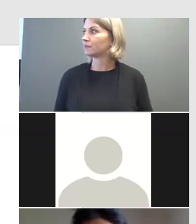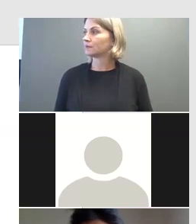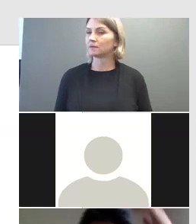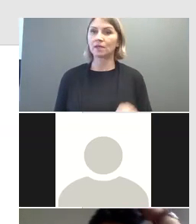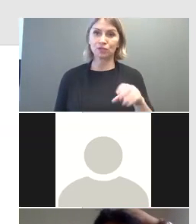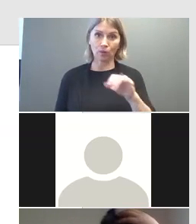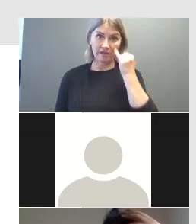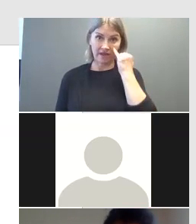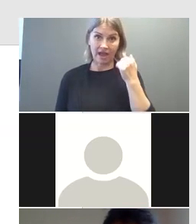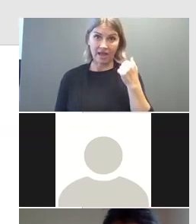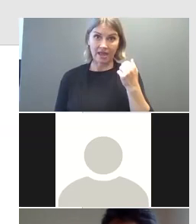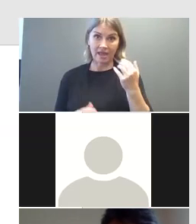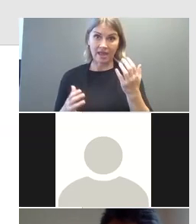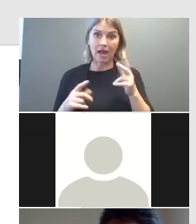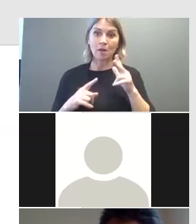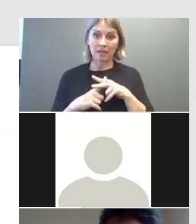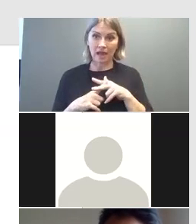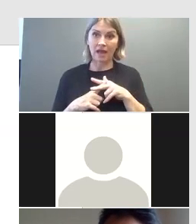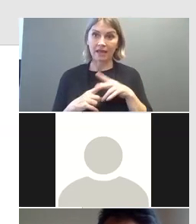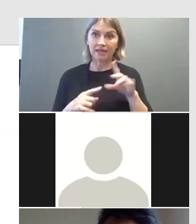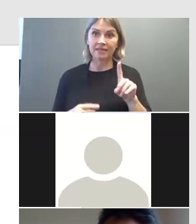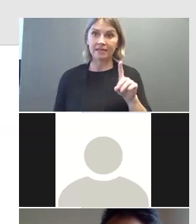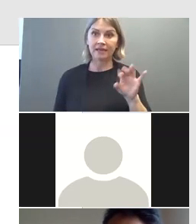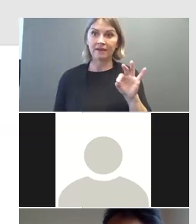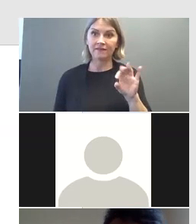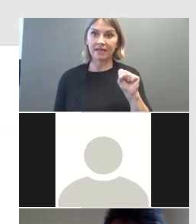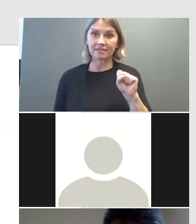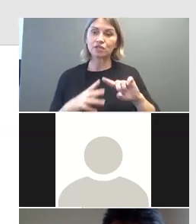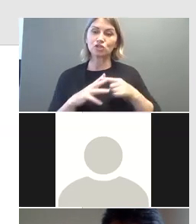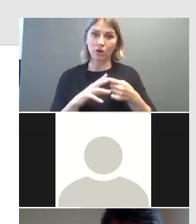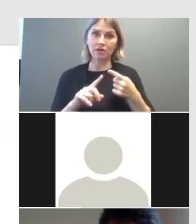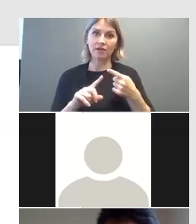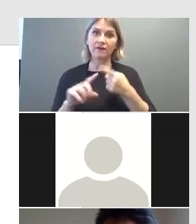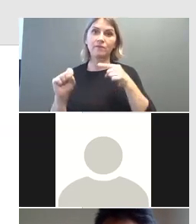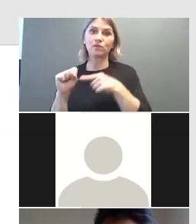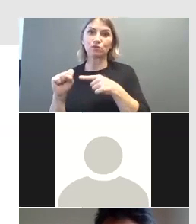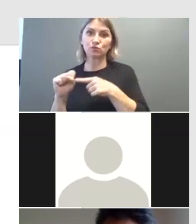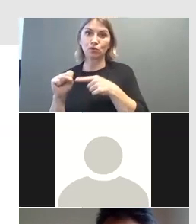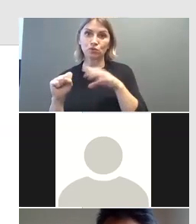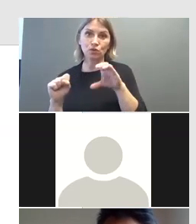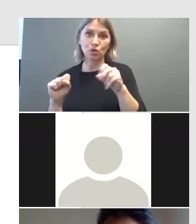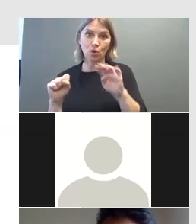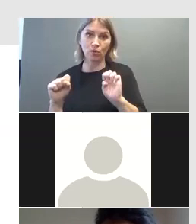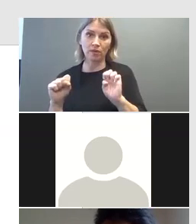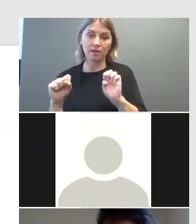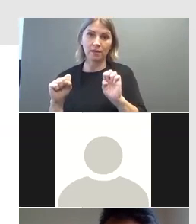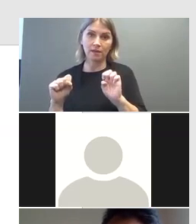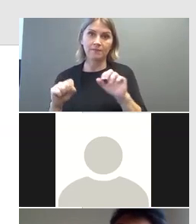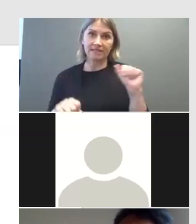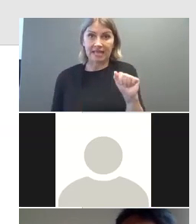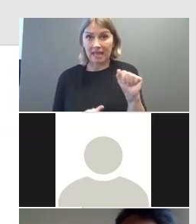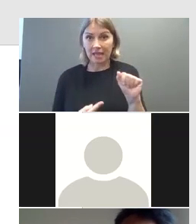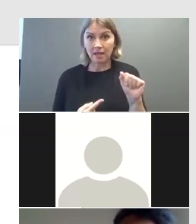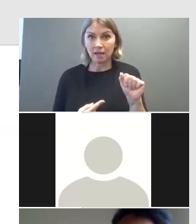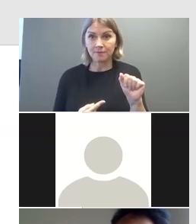So if I now just apply DFS starting from the source node, that is the source node that is A, which